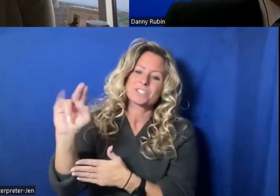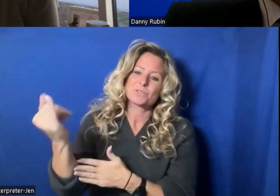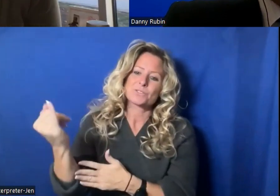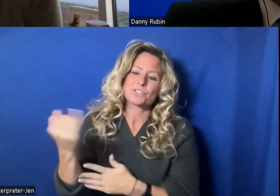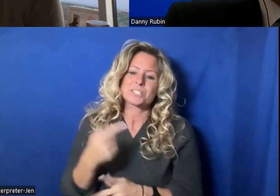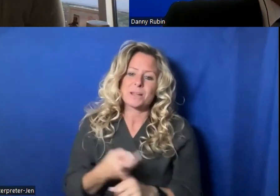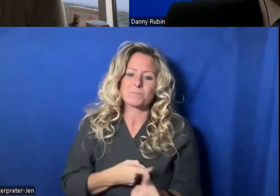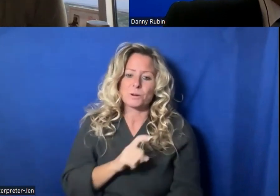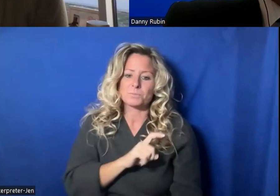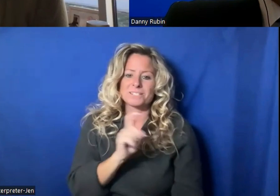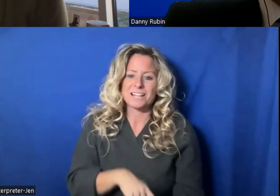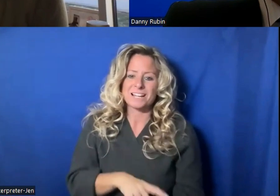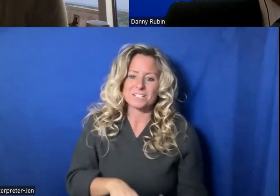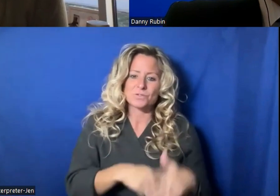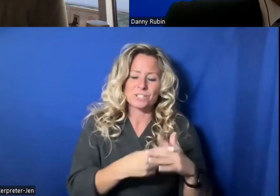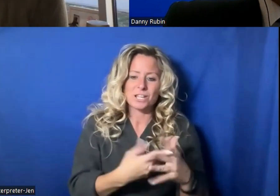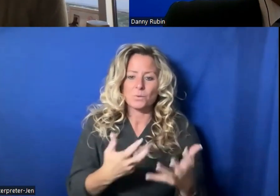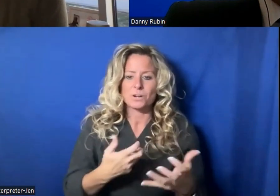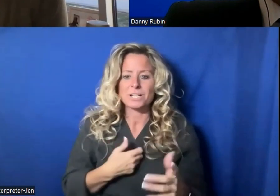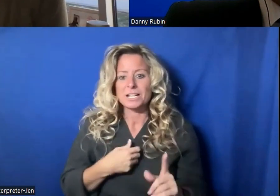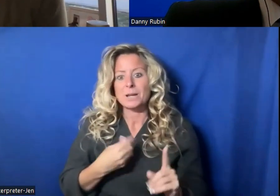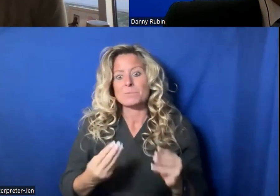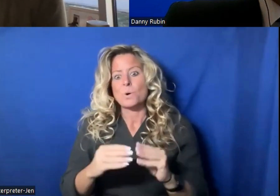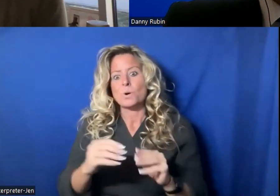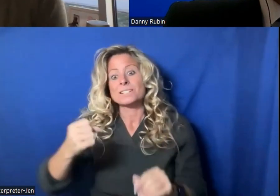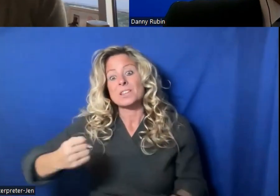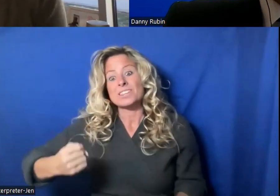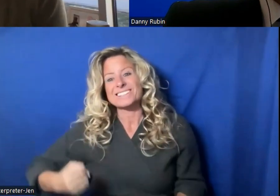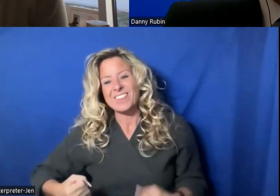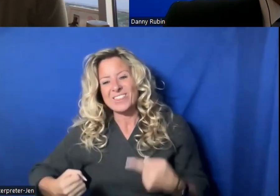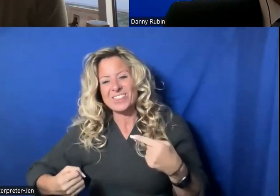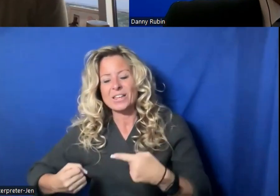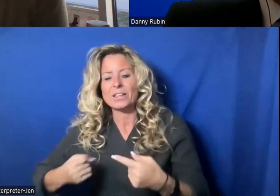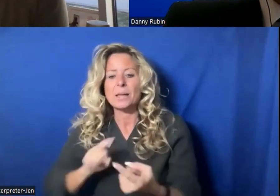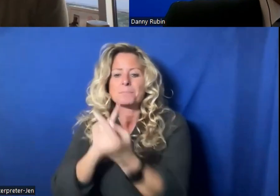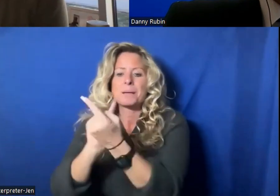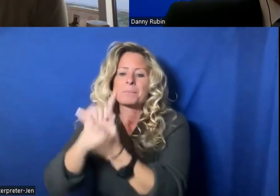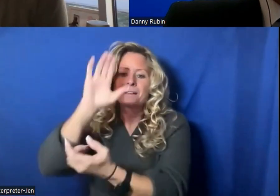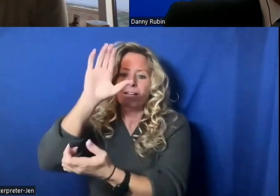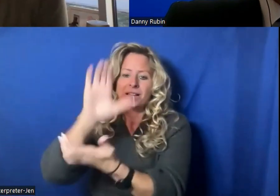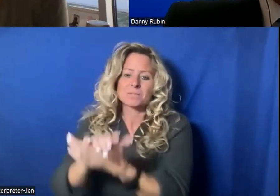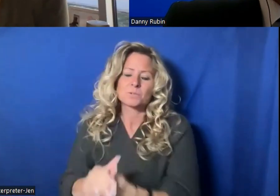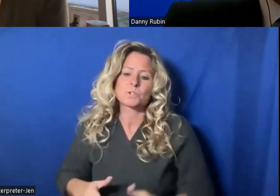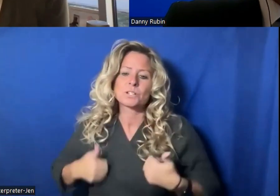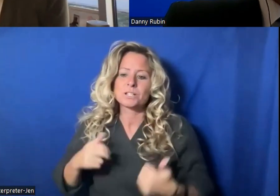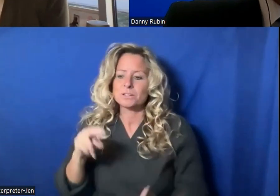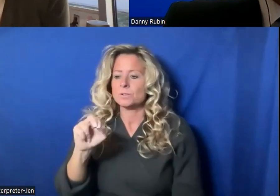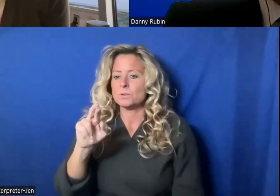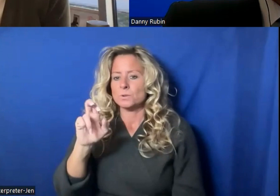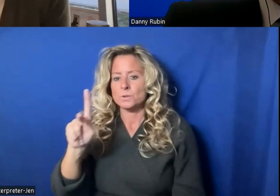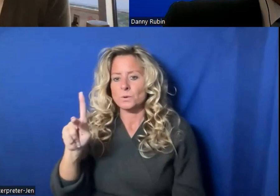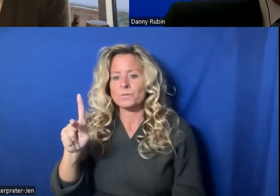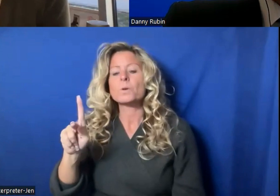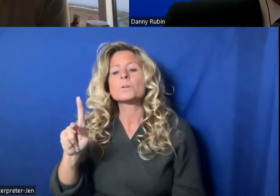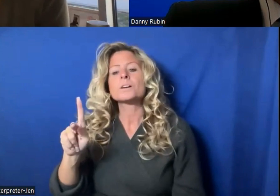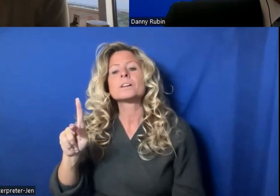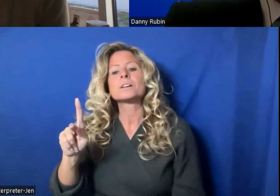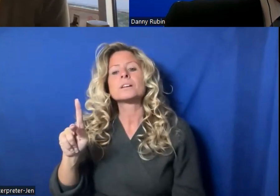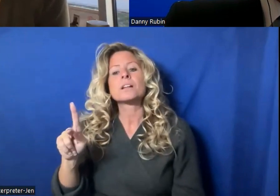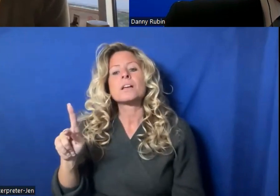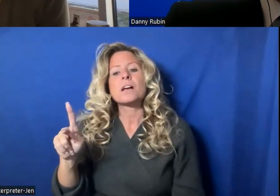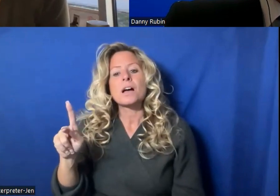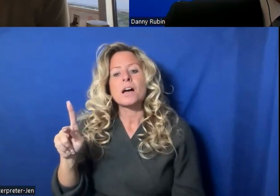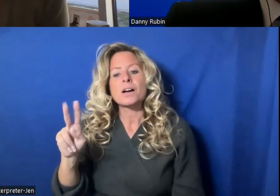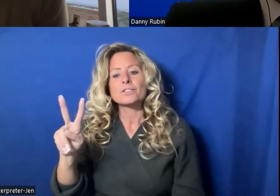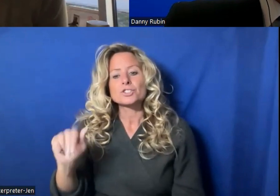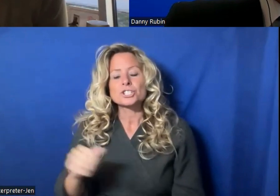from Texas originally, really wanted to get a little bit further south. I met my husband who lives in Norfolk, Virginia, so knew I wanted to come to Norfolk, and